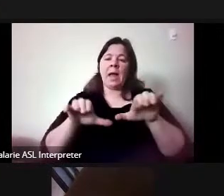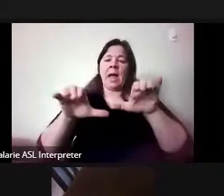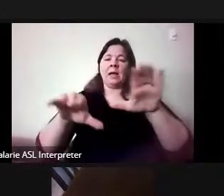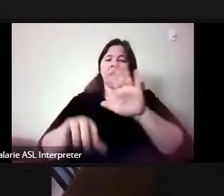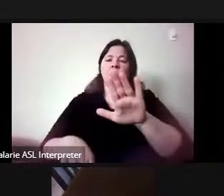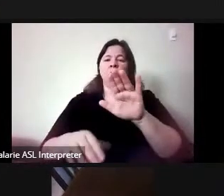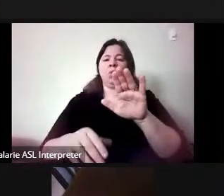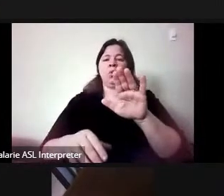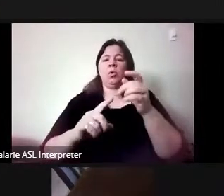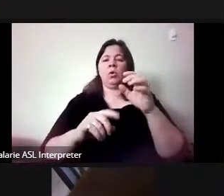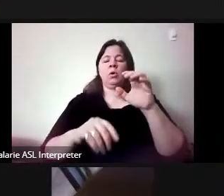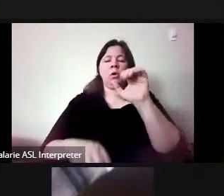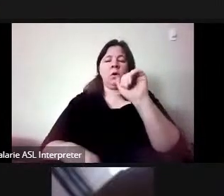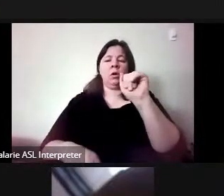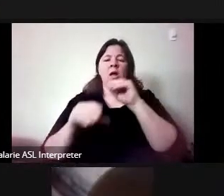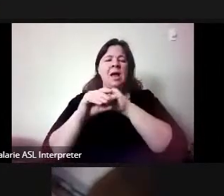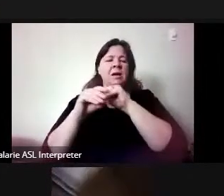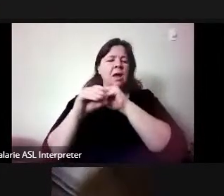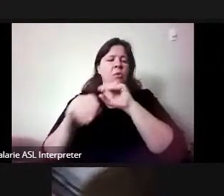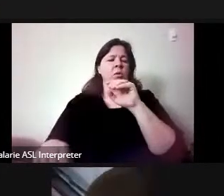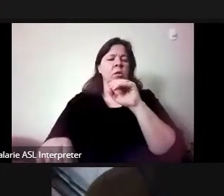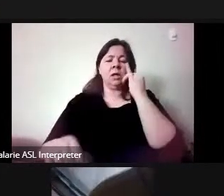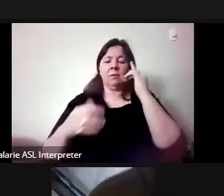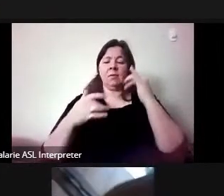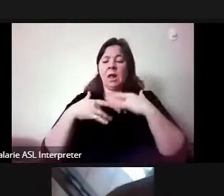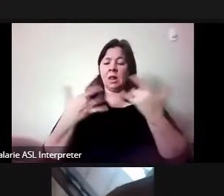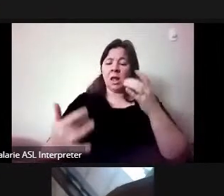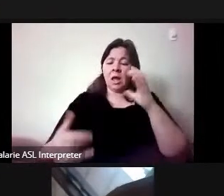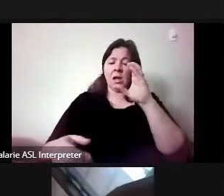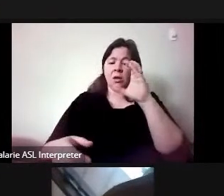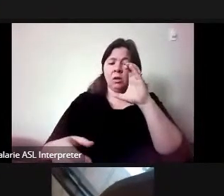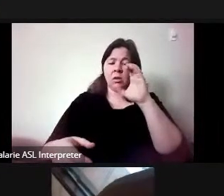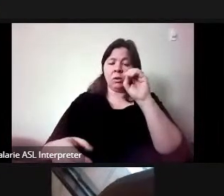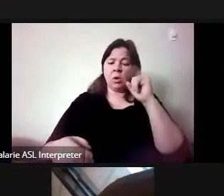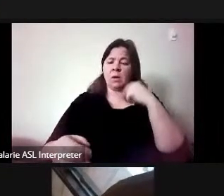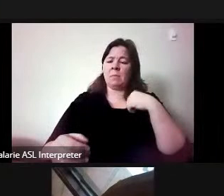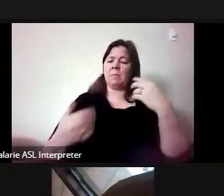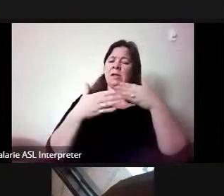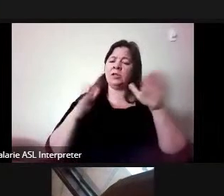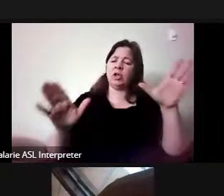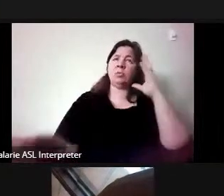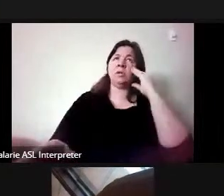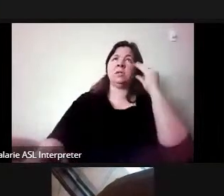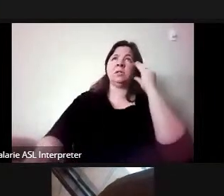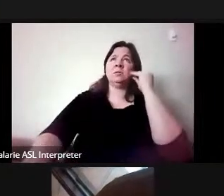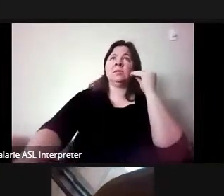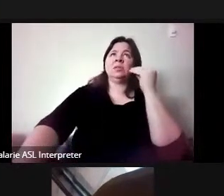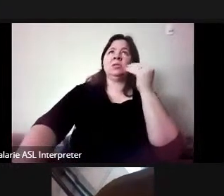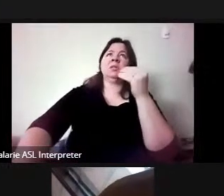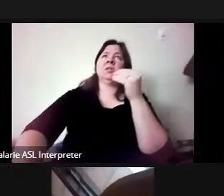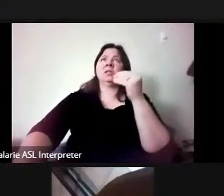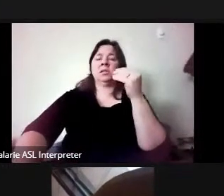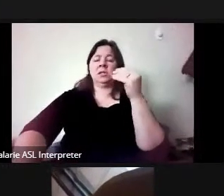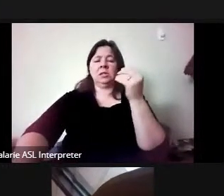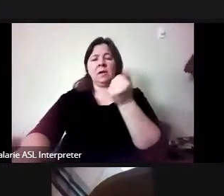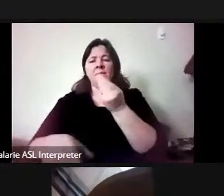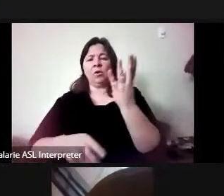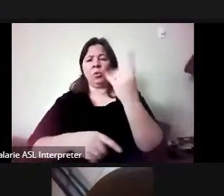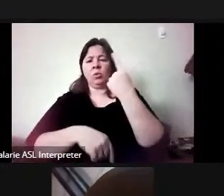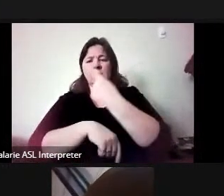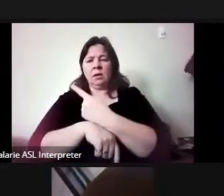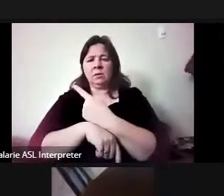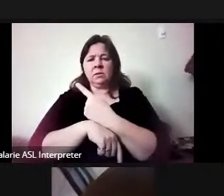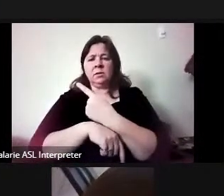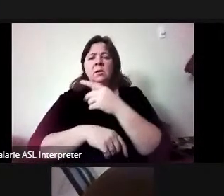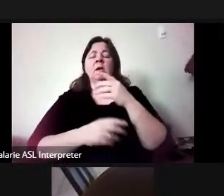with Bitcoin or Litecoin. Sometimes it's a few hours, but my general experience is it takes a few days. So sometimes you